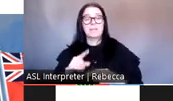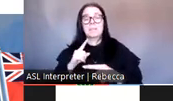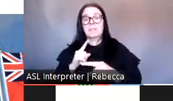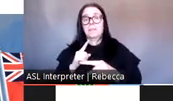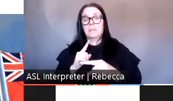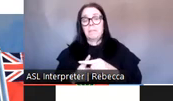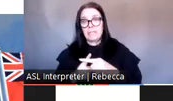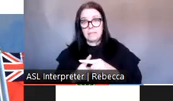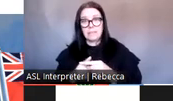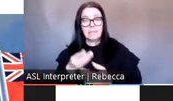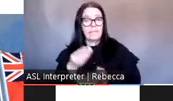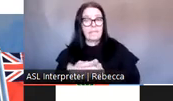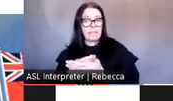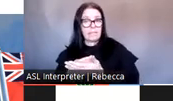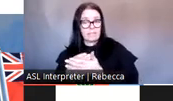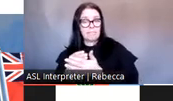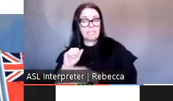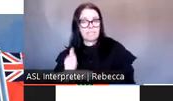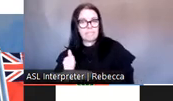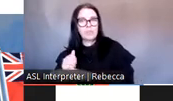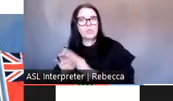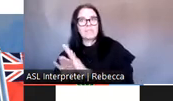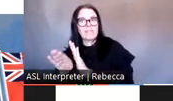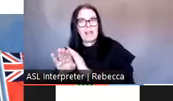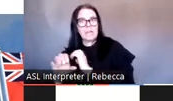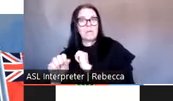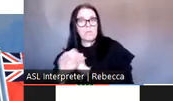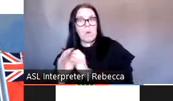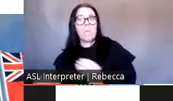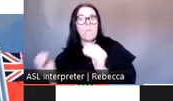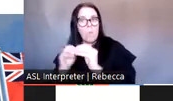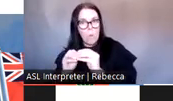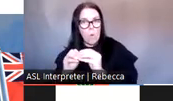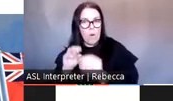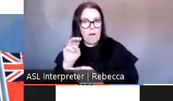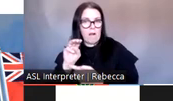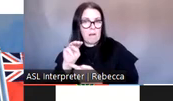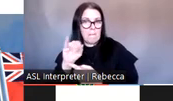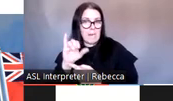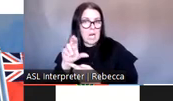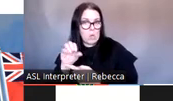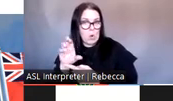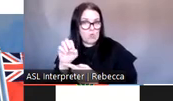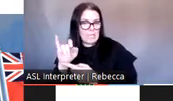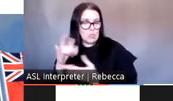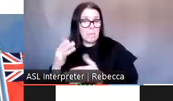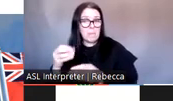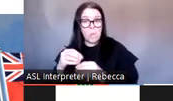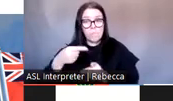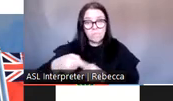help promote the development of new micro-credentials. And those might be ones that are responding to regional labor market